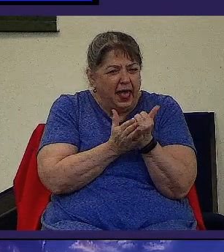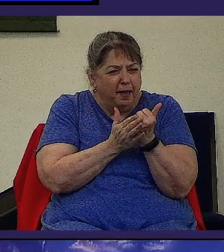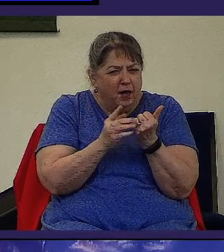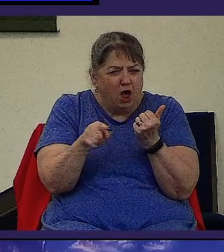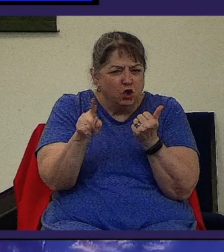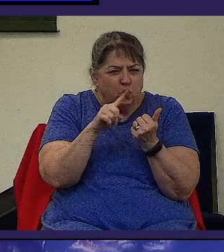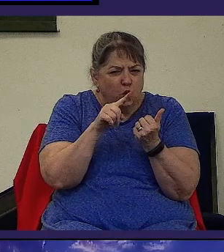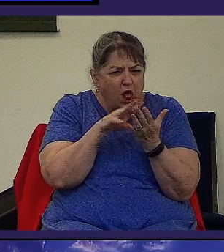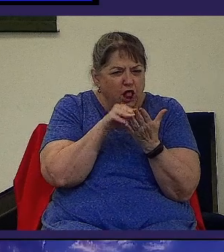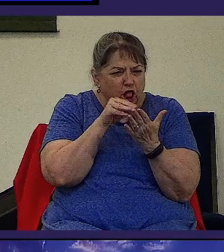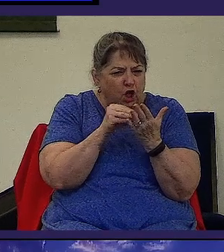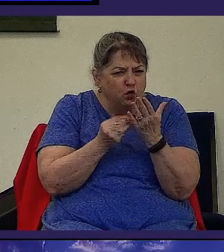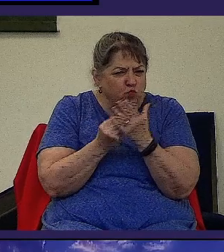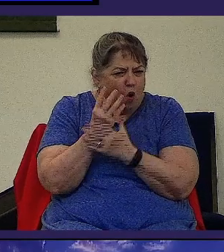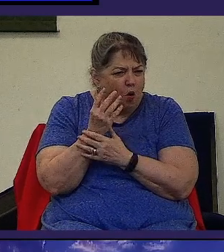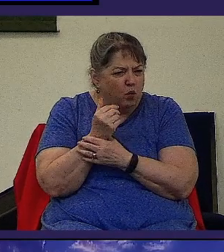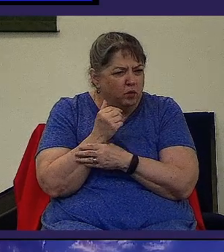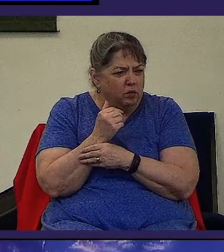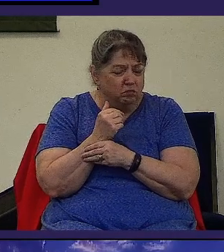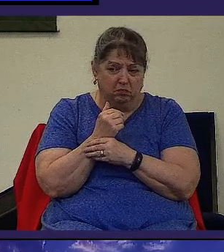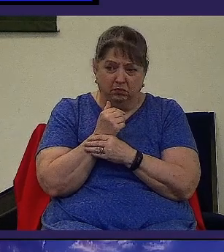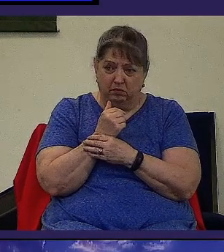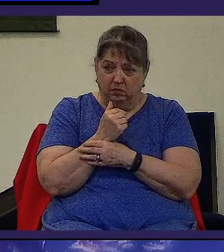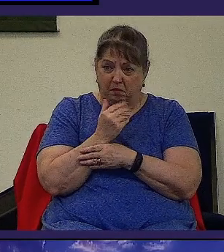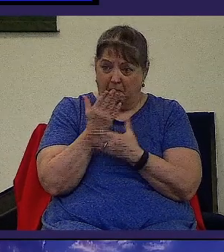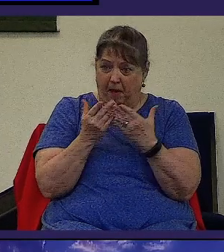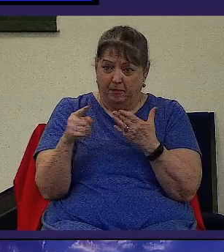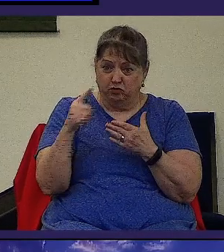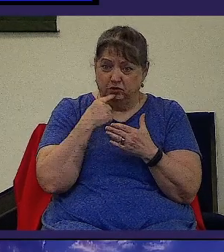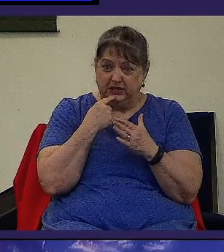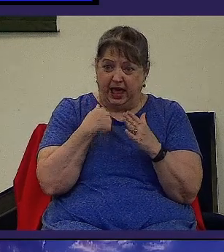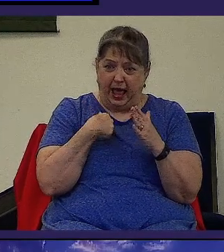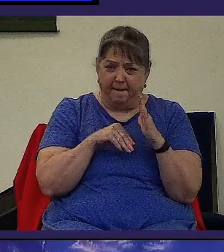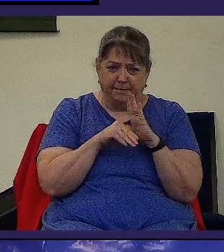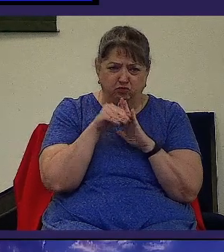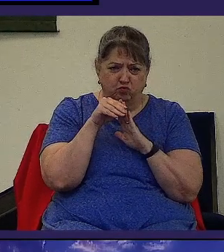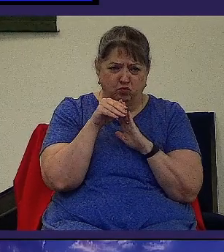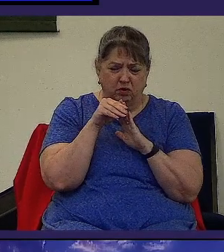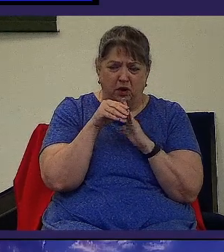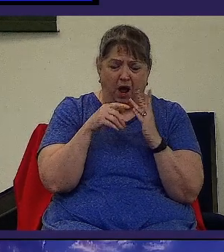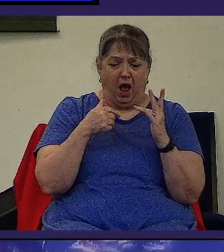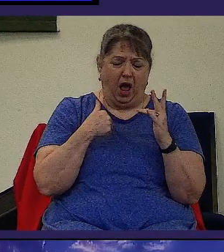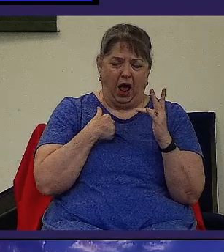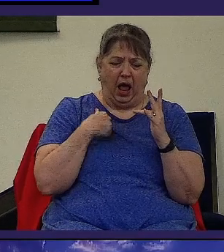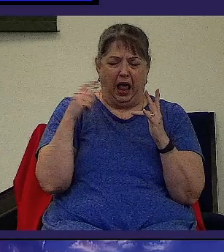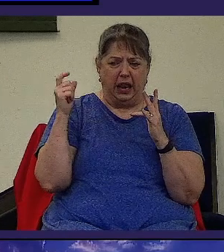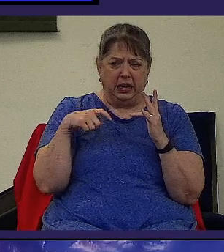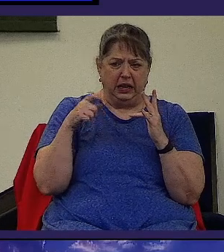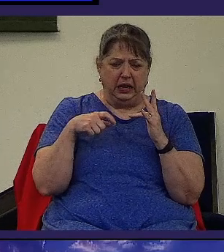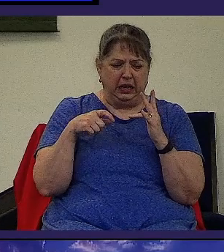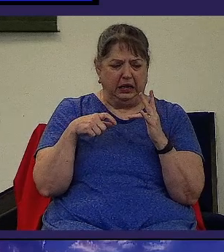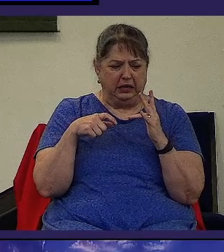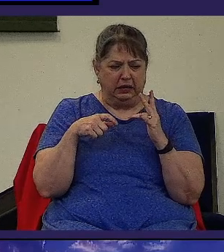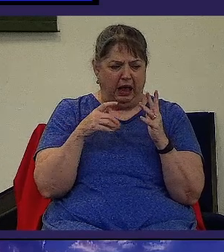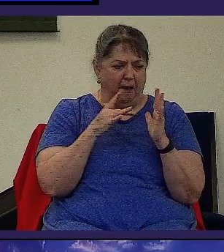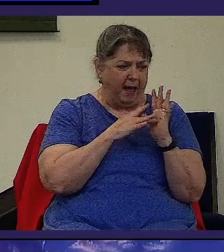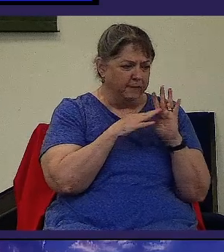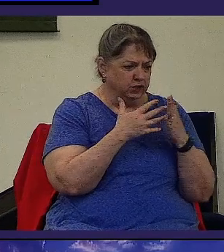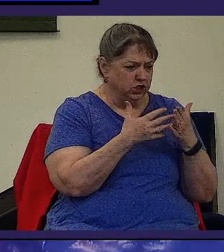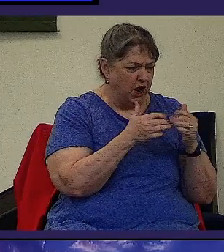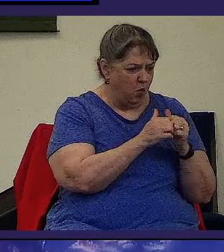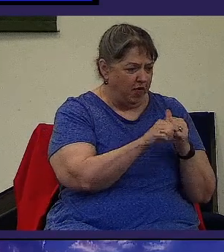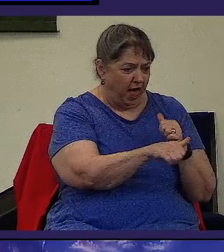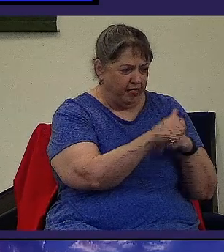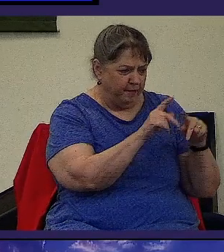maybe you're a more mature christian and you can say i need to do that you can do that with your spouse first you can do that